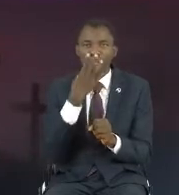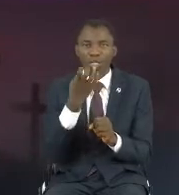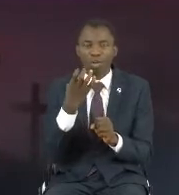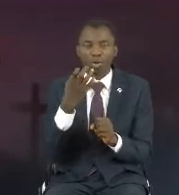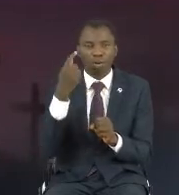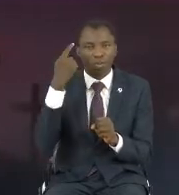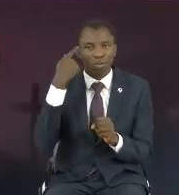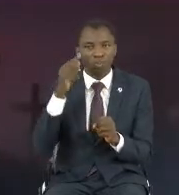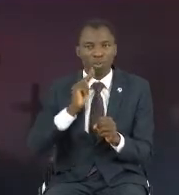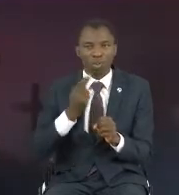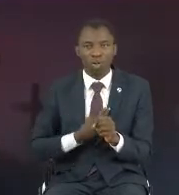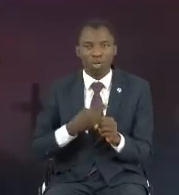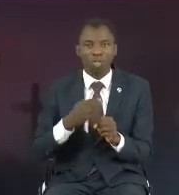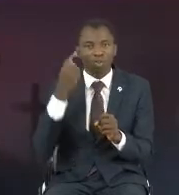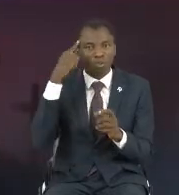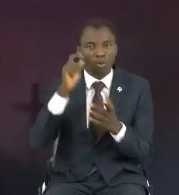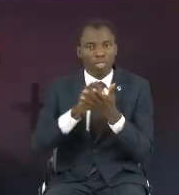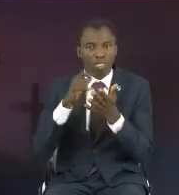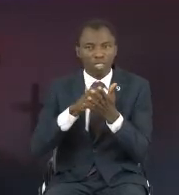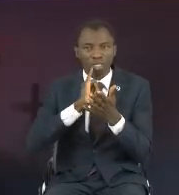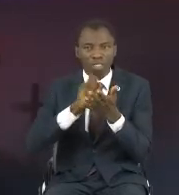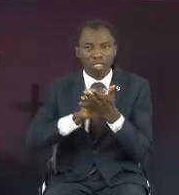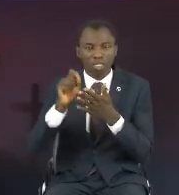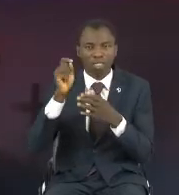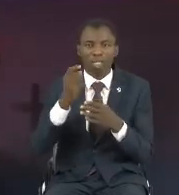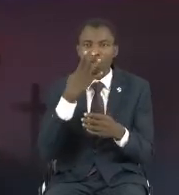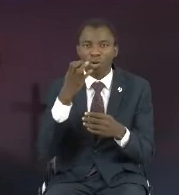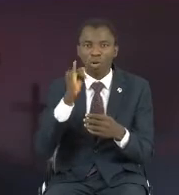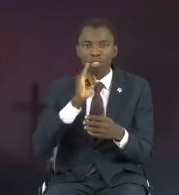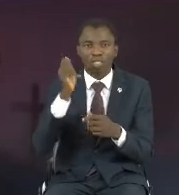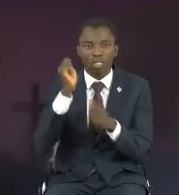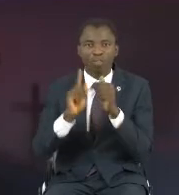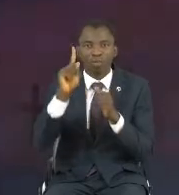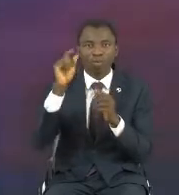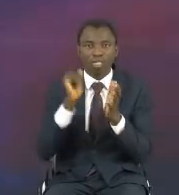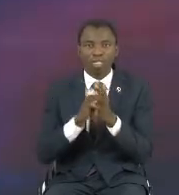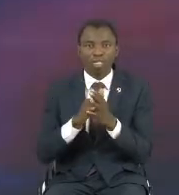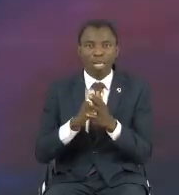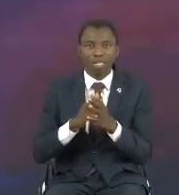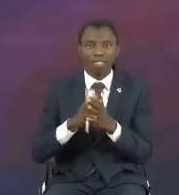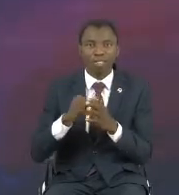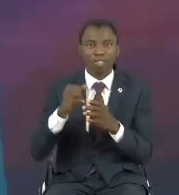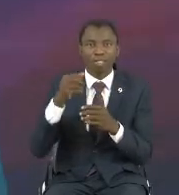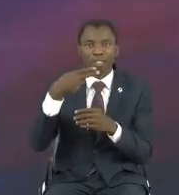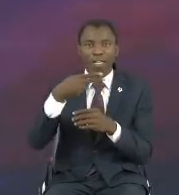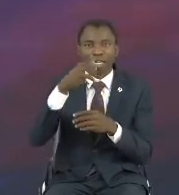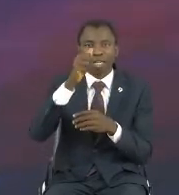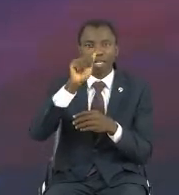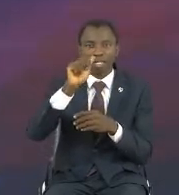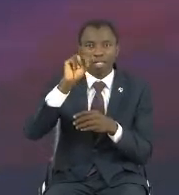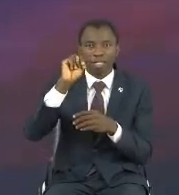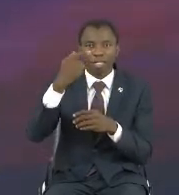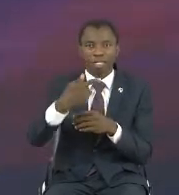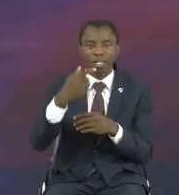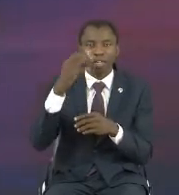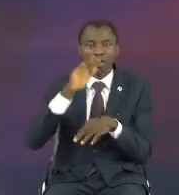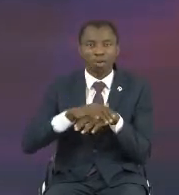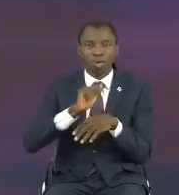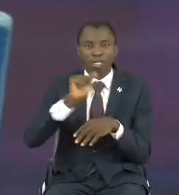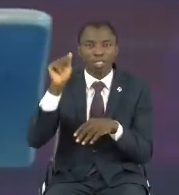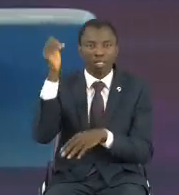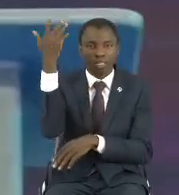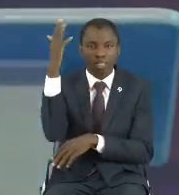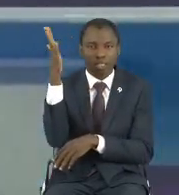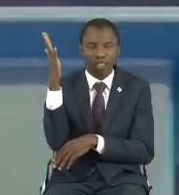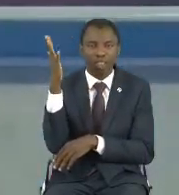be everyone that hangeth on a tree. You remember